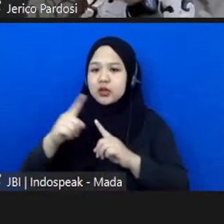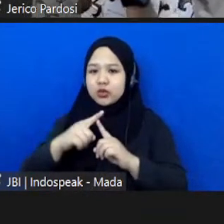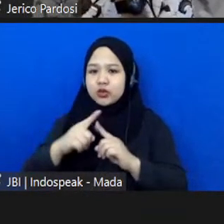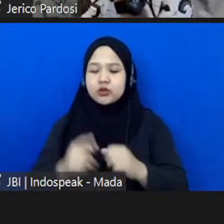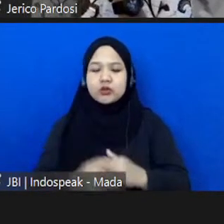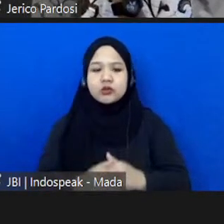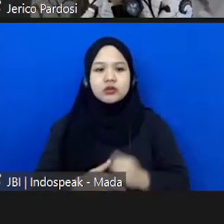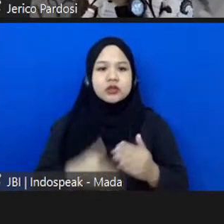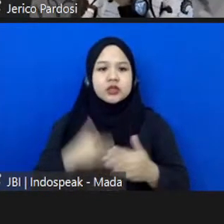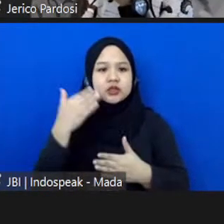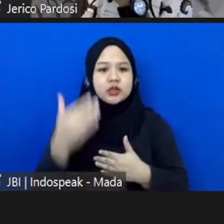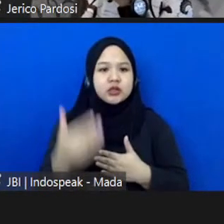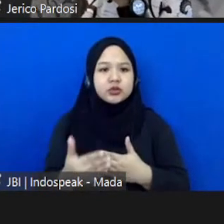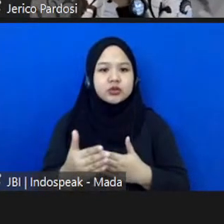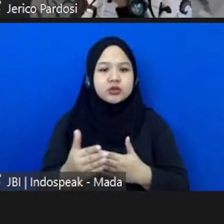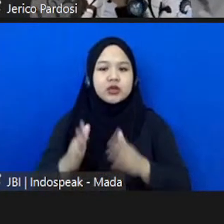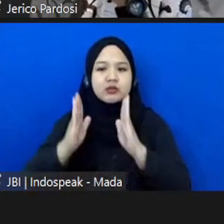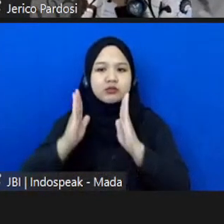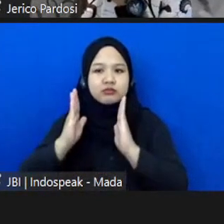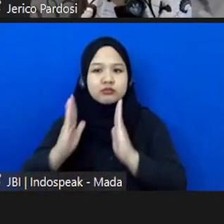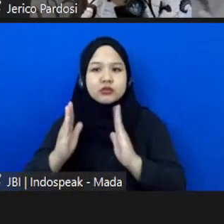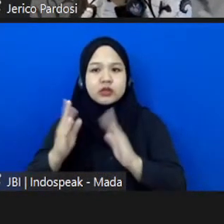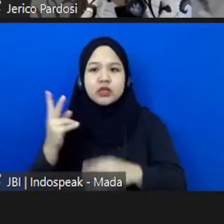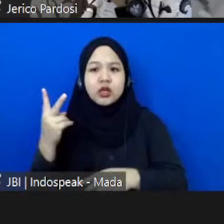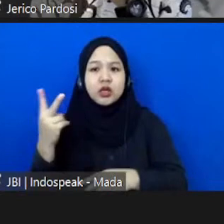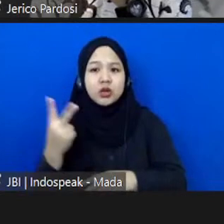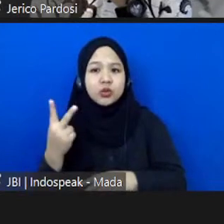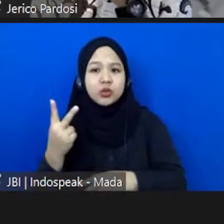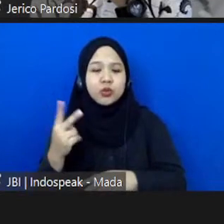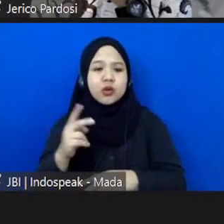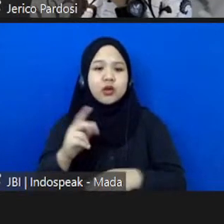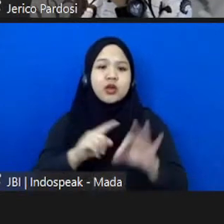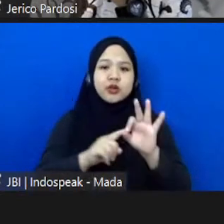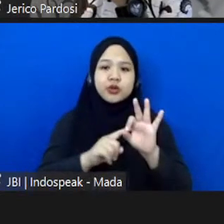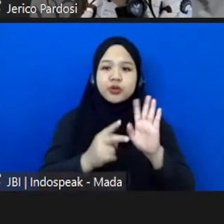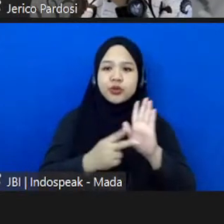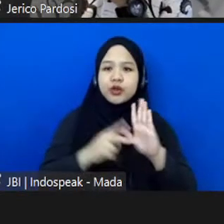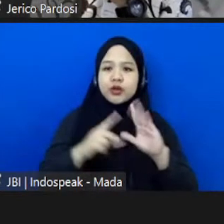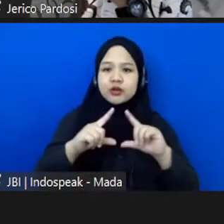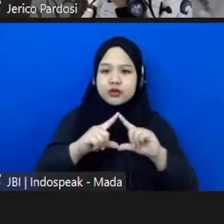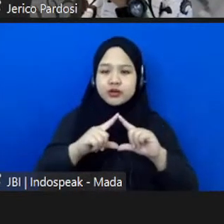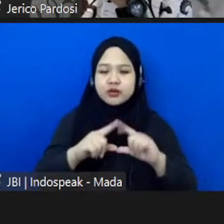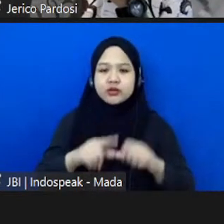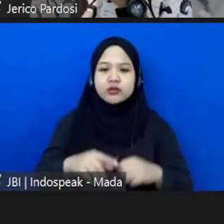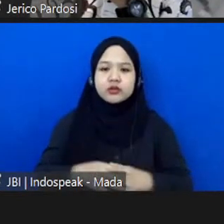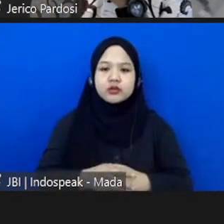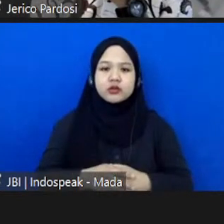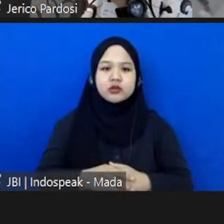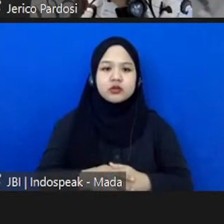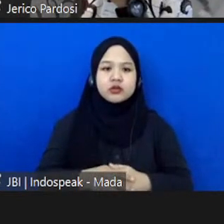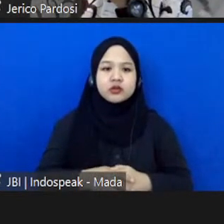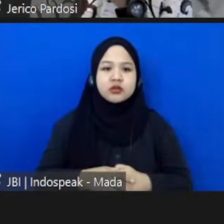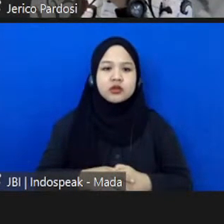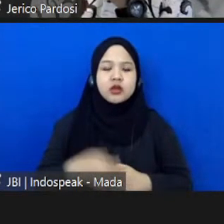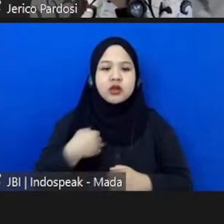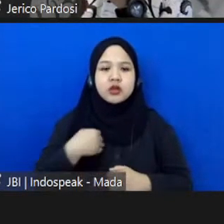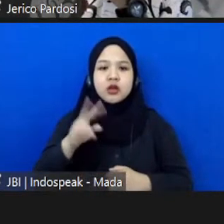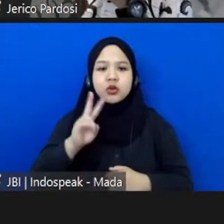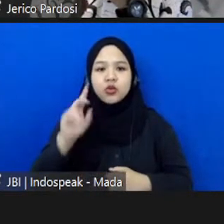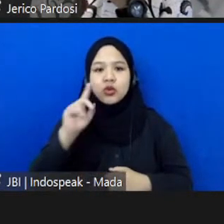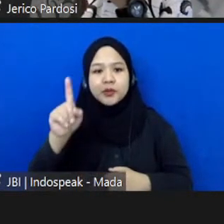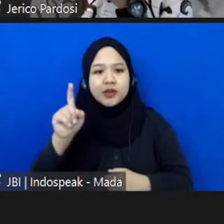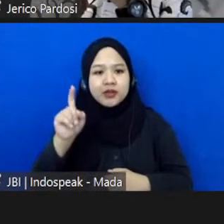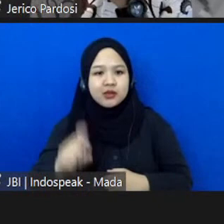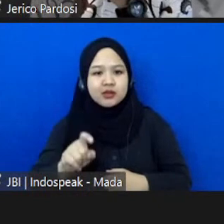Let's move on to the second round of the Q&A. So we have 2 questions from